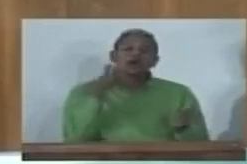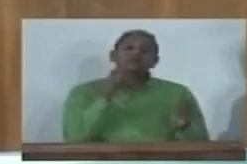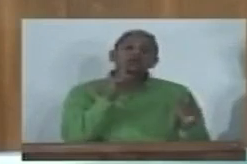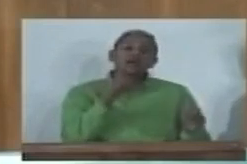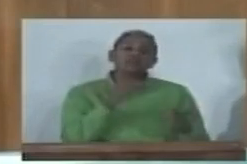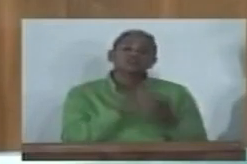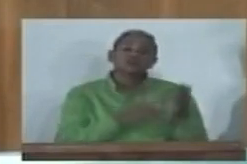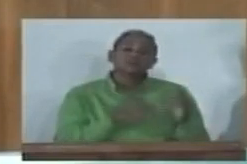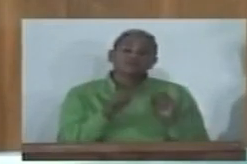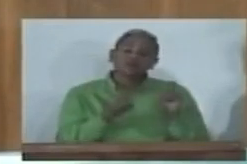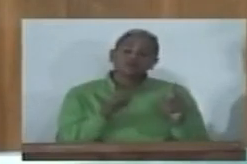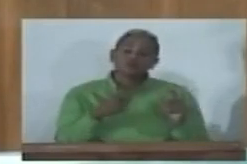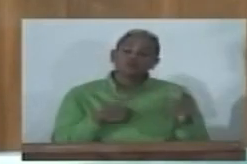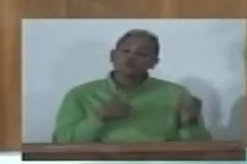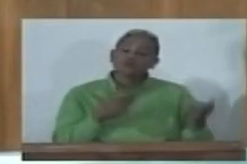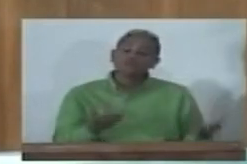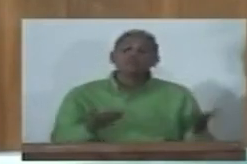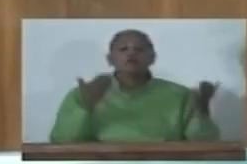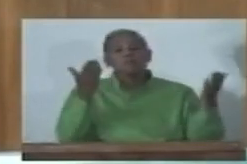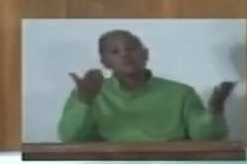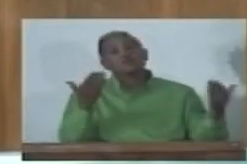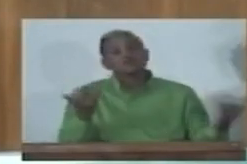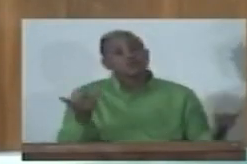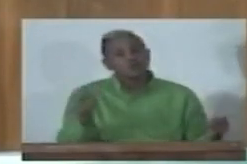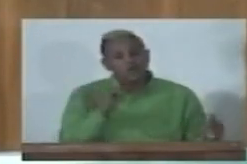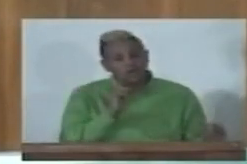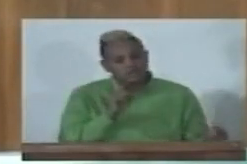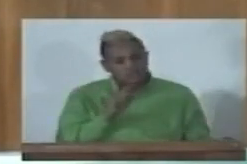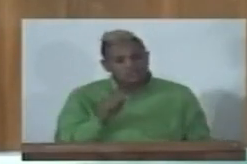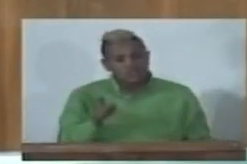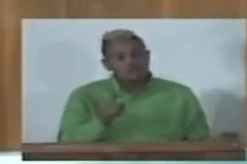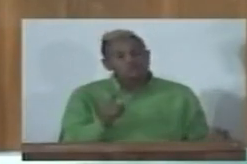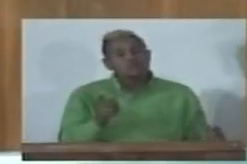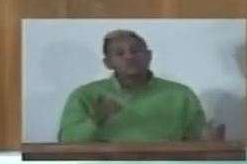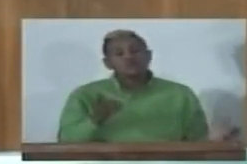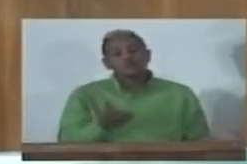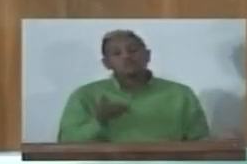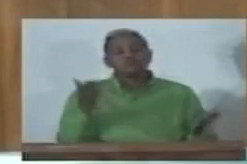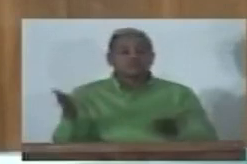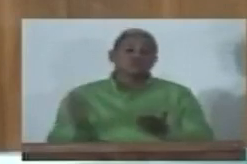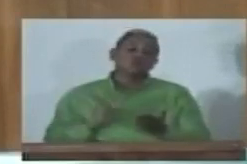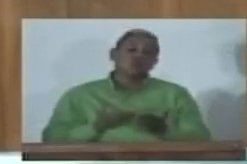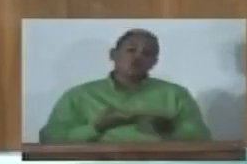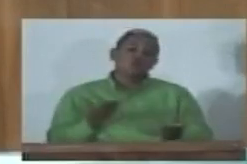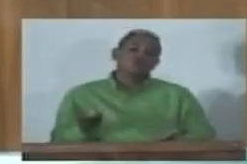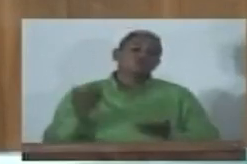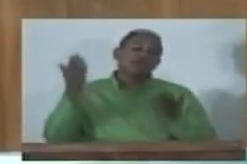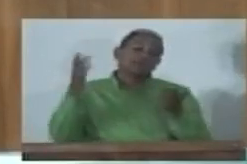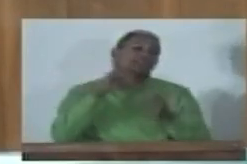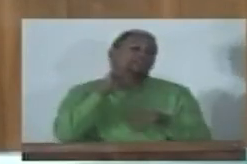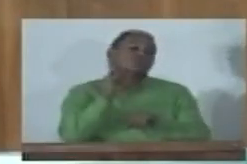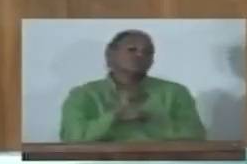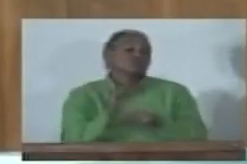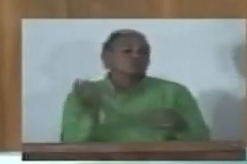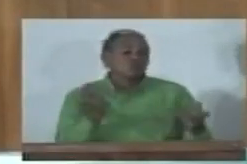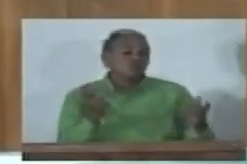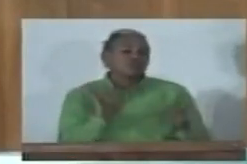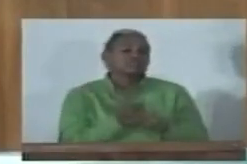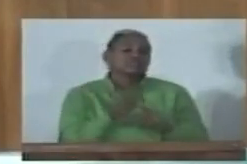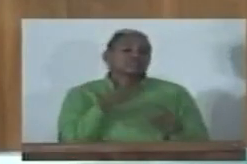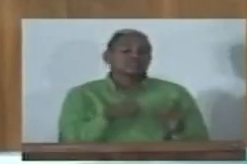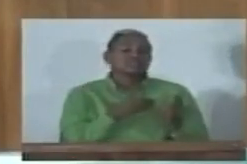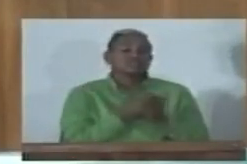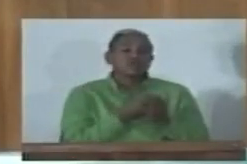the questions that we have laid before you, and that you pass on our recommendations to ensure that these